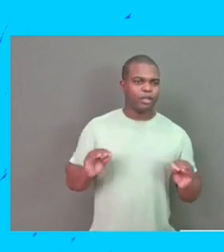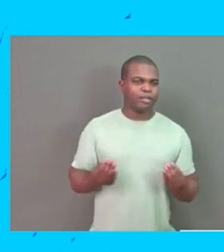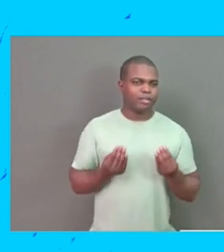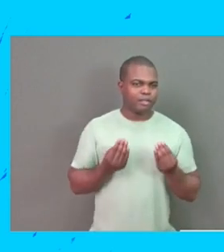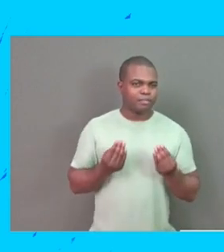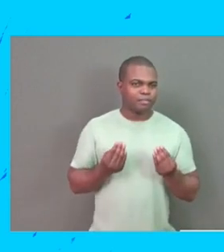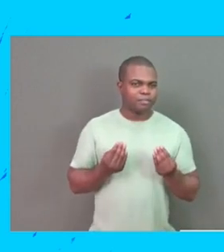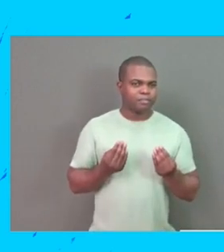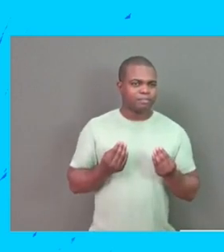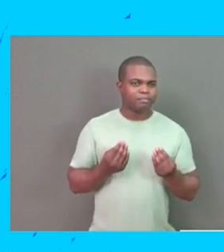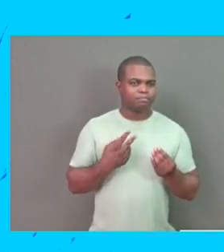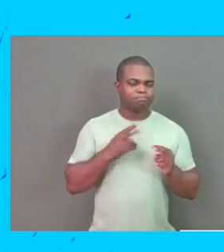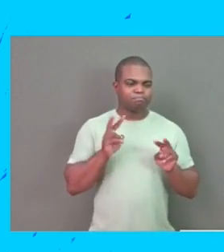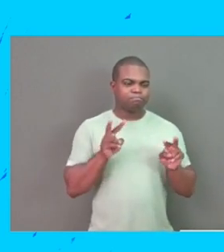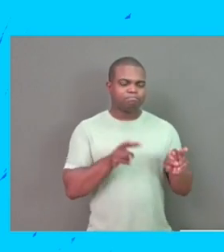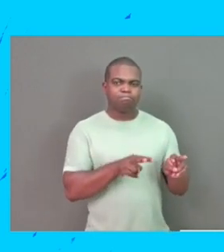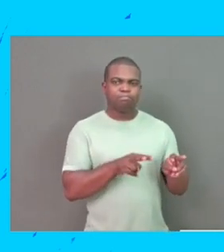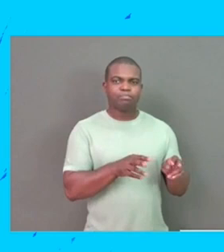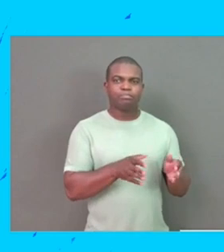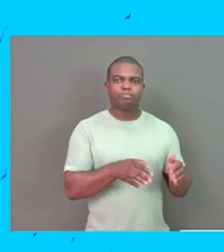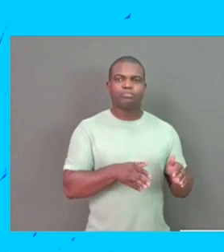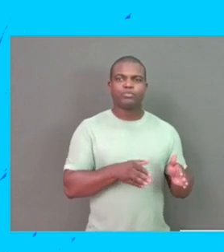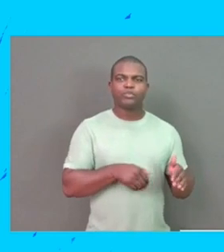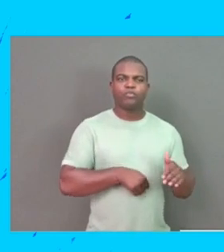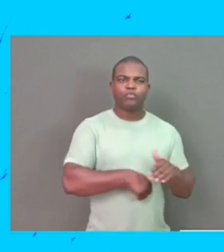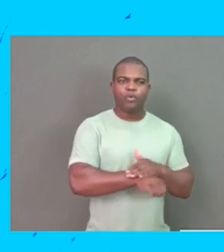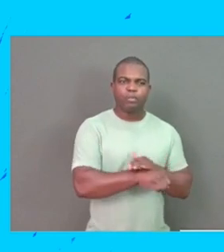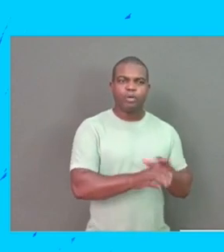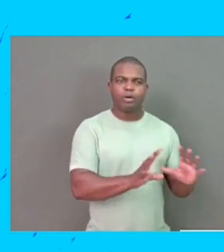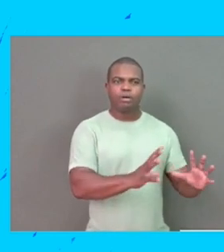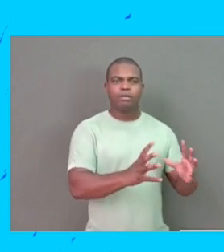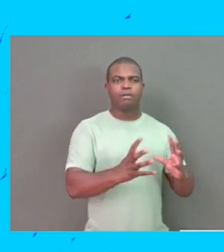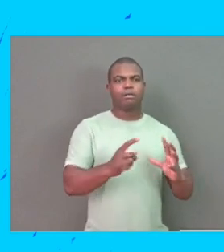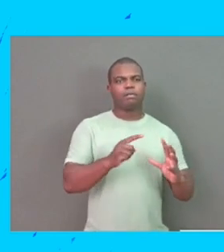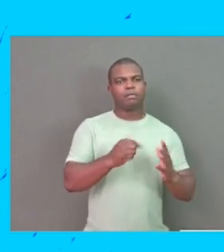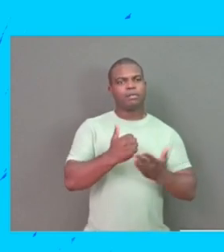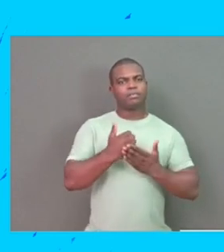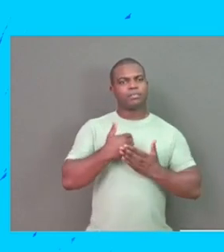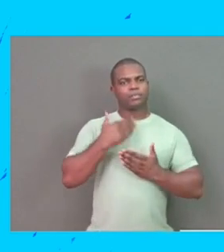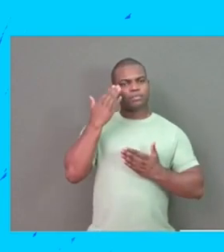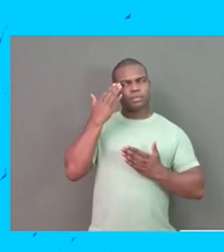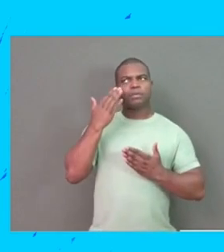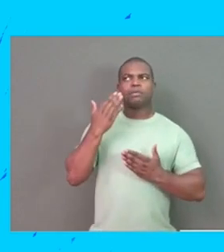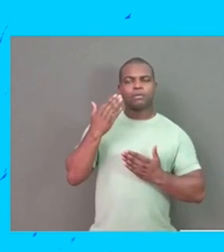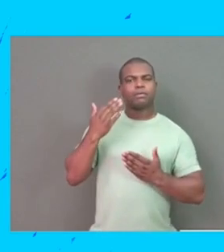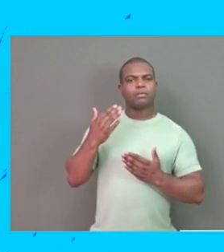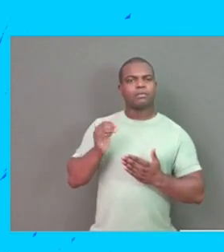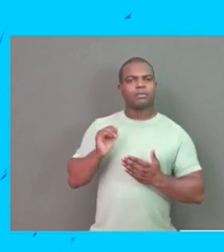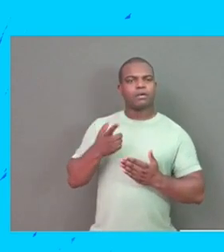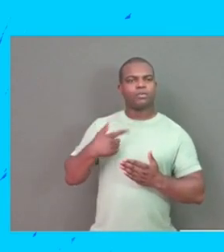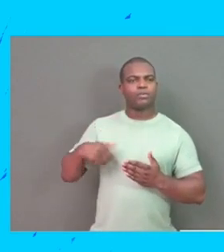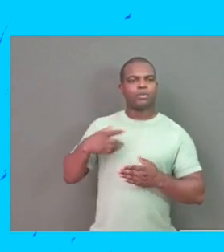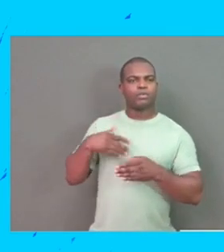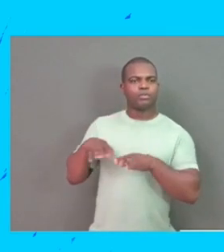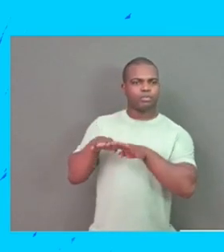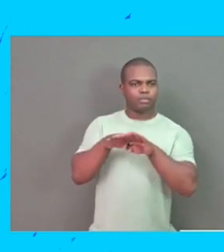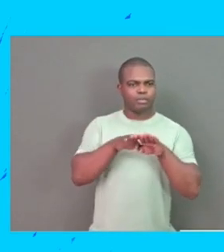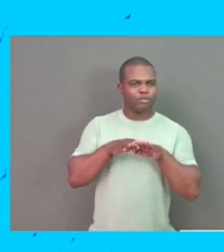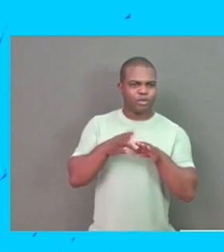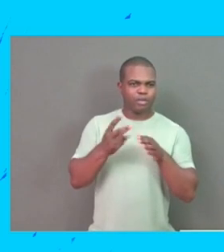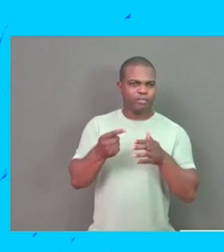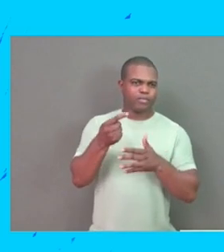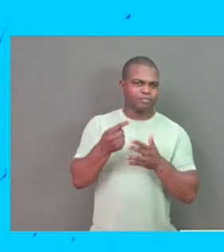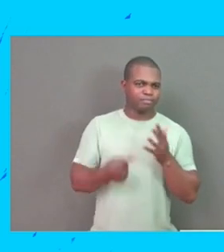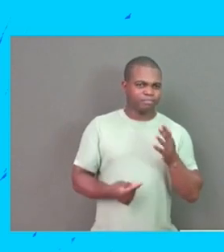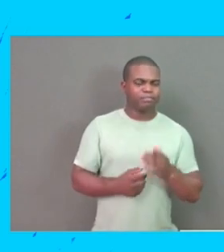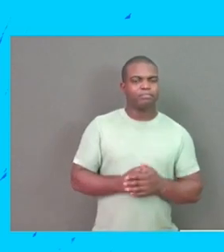have much more things in common than what divides us. So I went off years later to the United